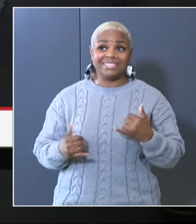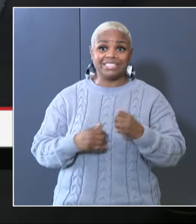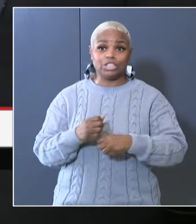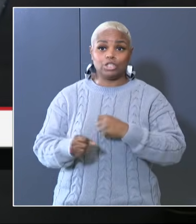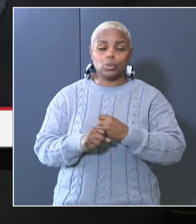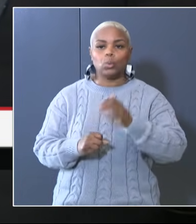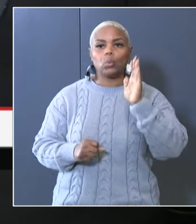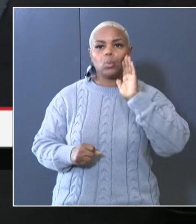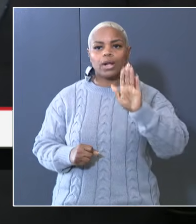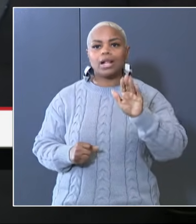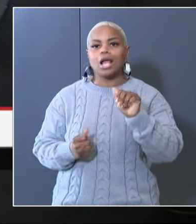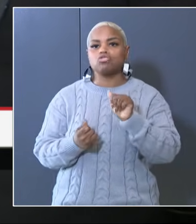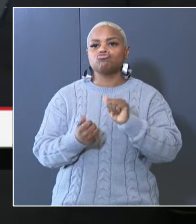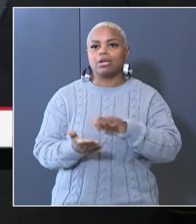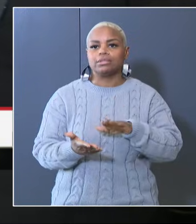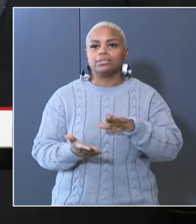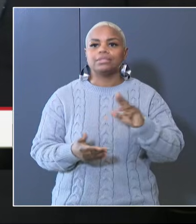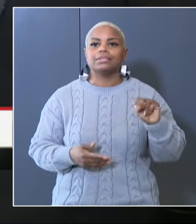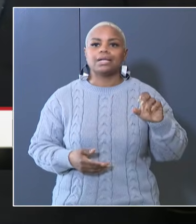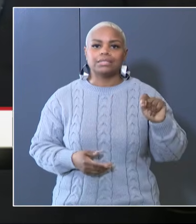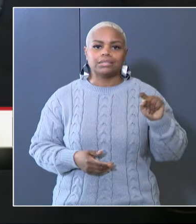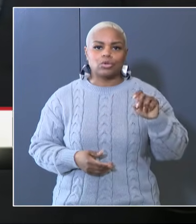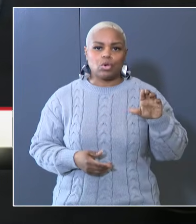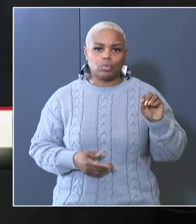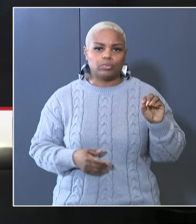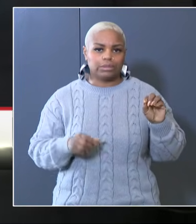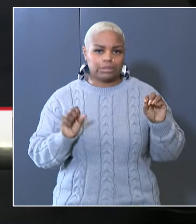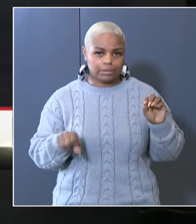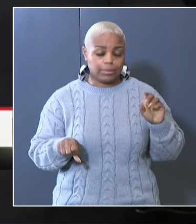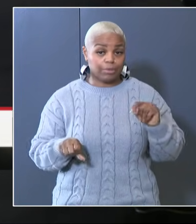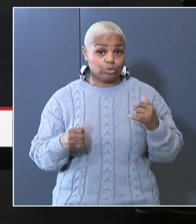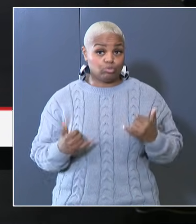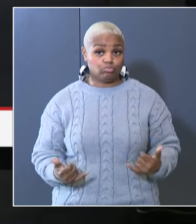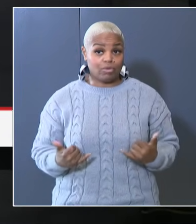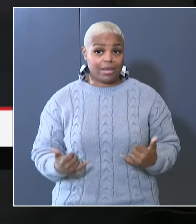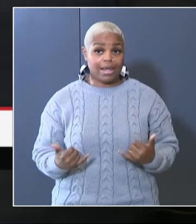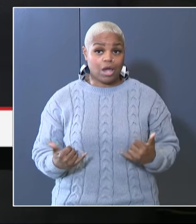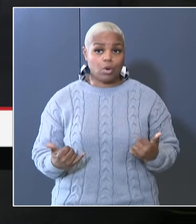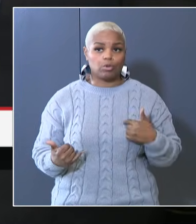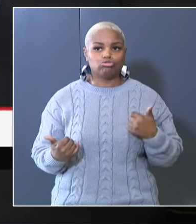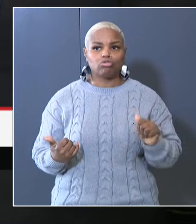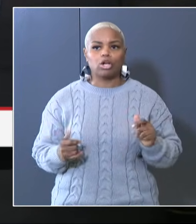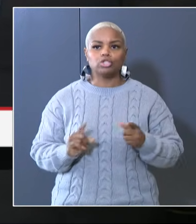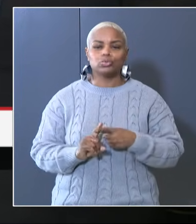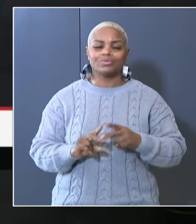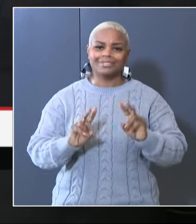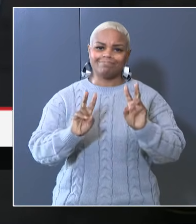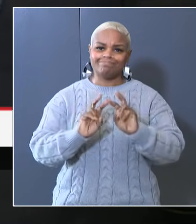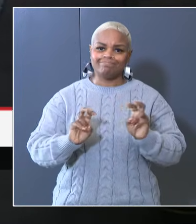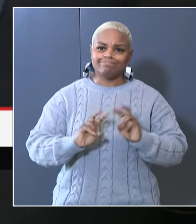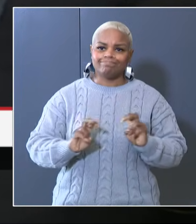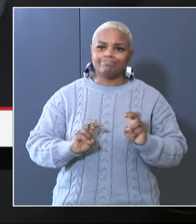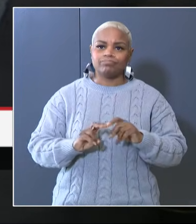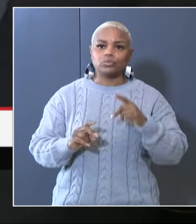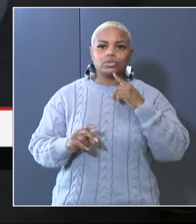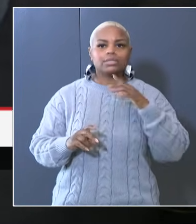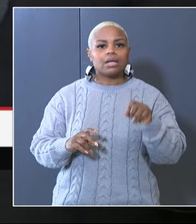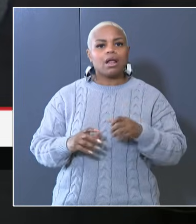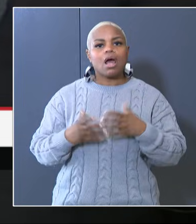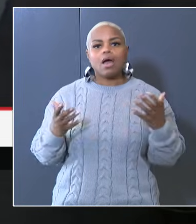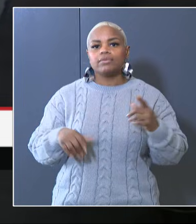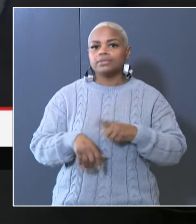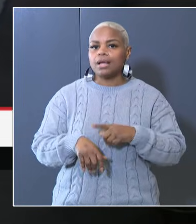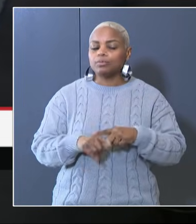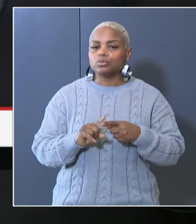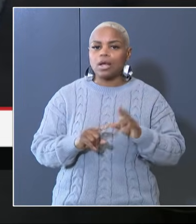about general construction codes, there's an effort underway right now. Looking at how long it's taken to update the codes, we're looking at making adjustments to the